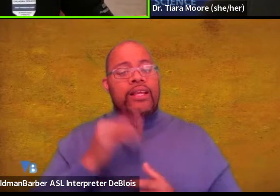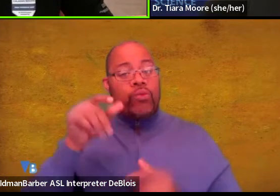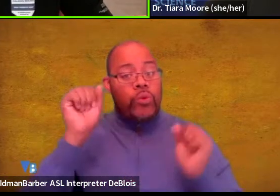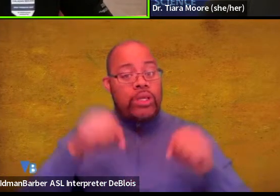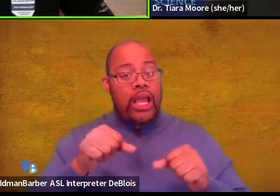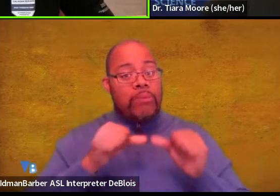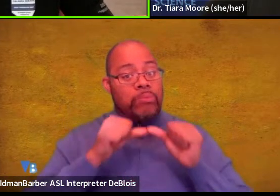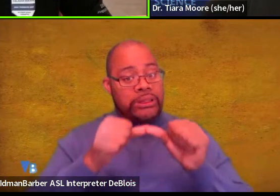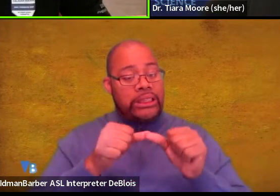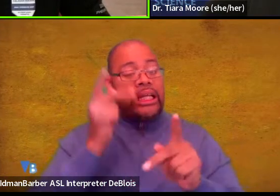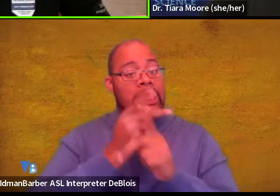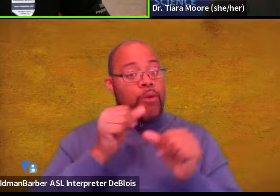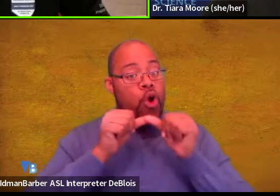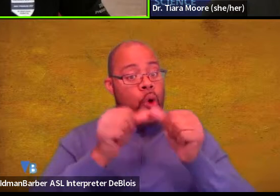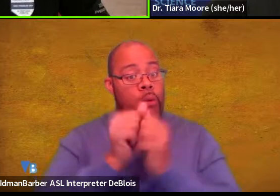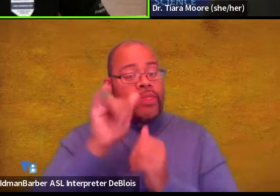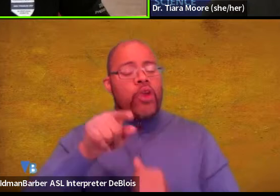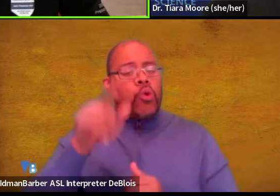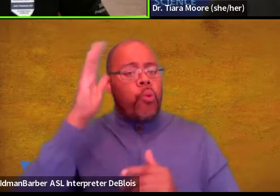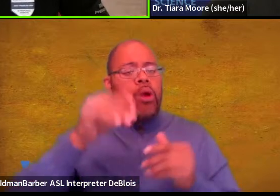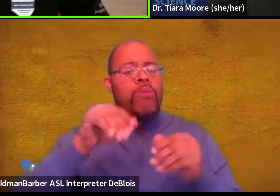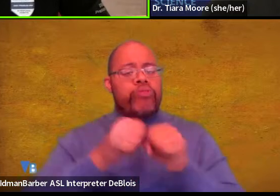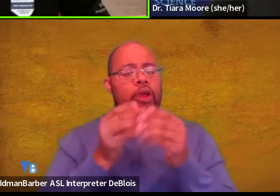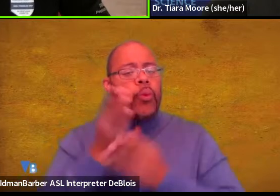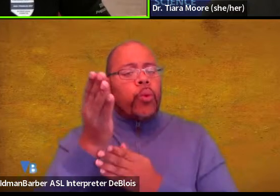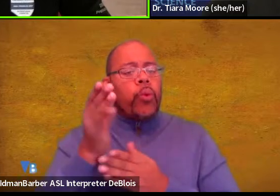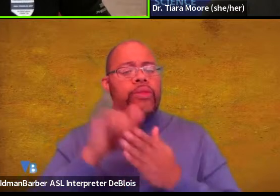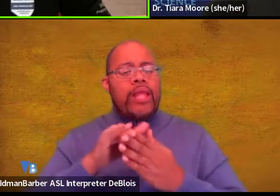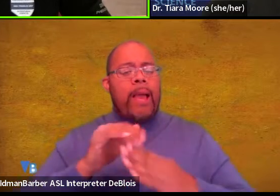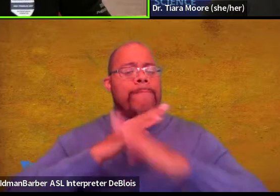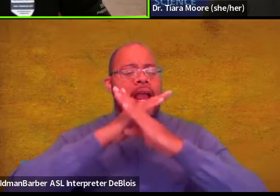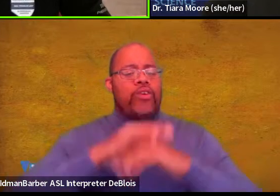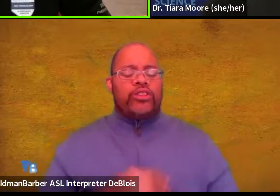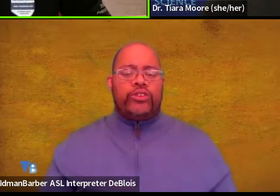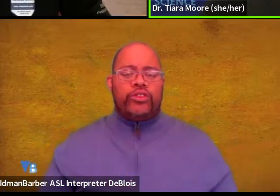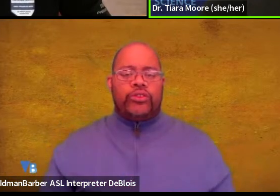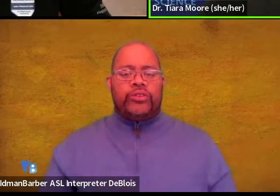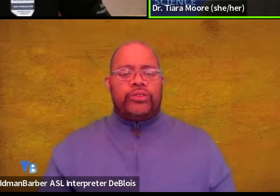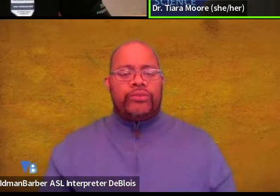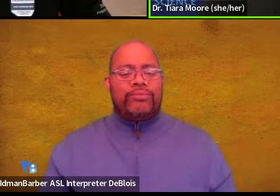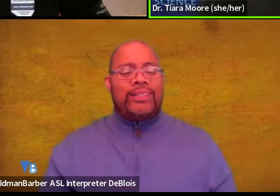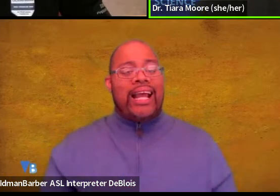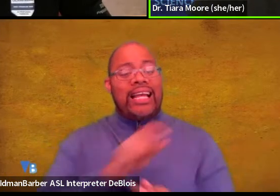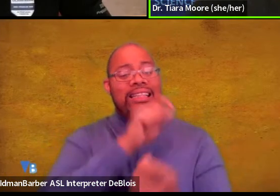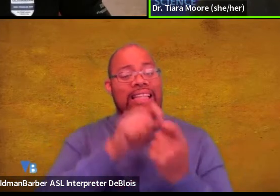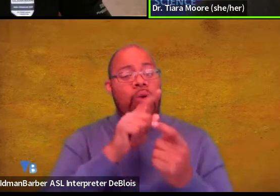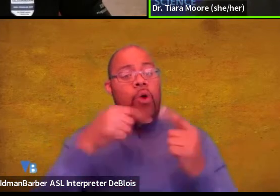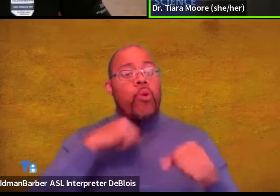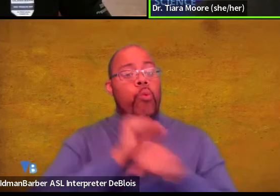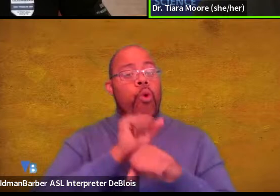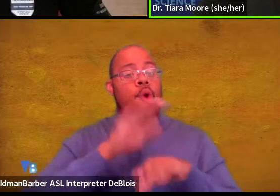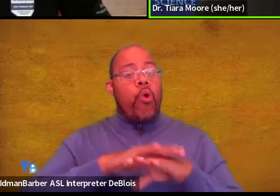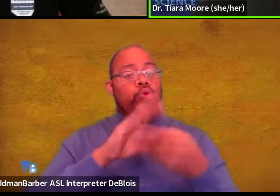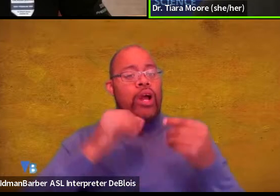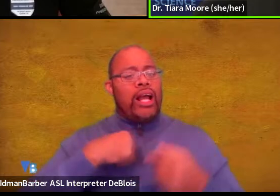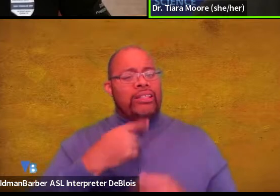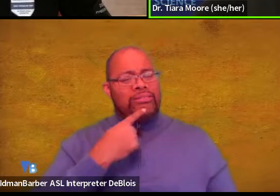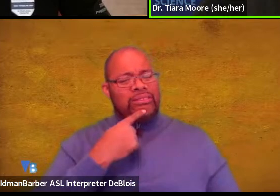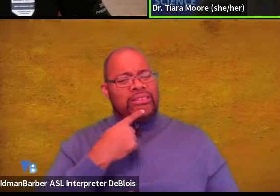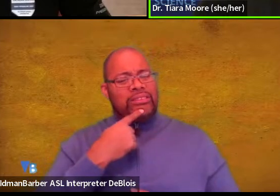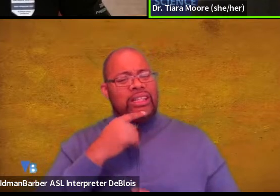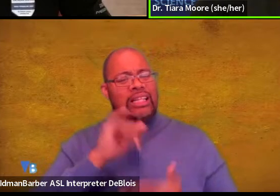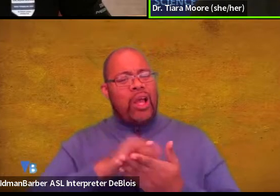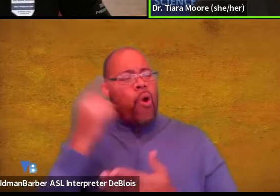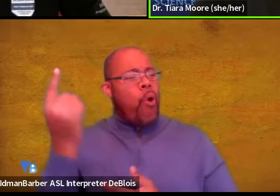can persist and keep going with that, you will break through these barriers. Exactly. When I was working on the story, I was like, yo,